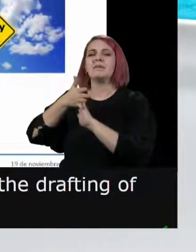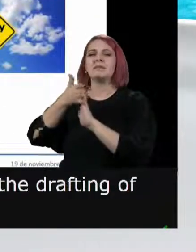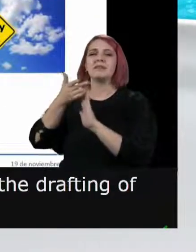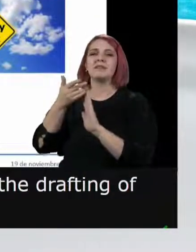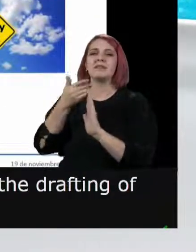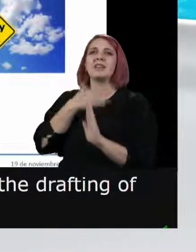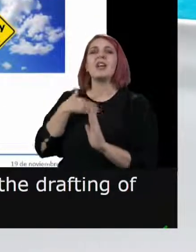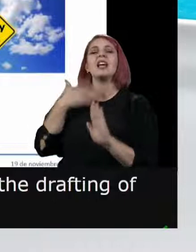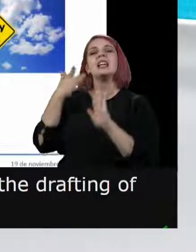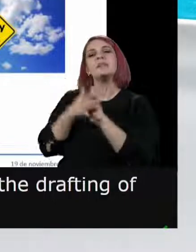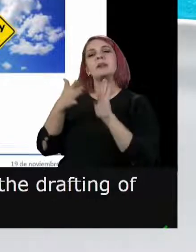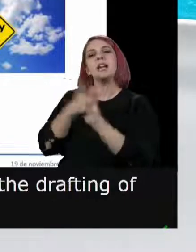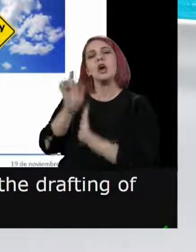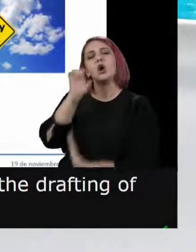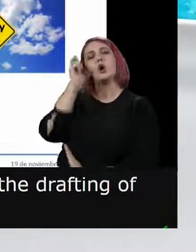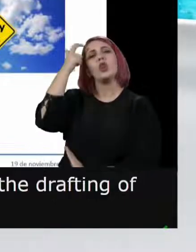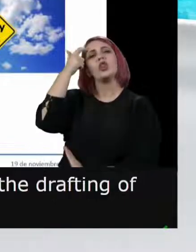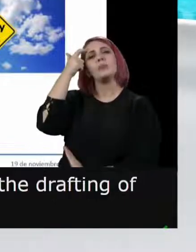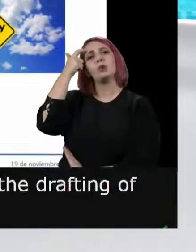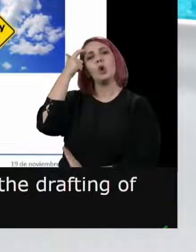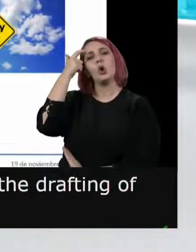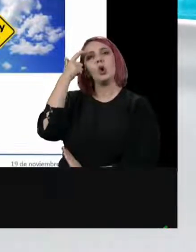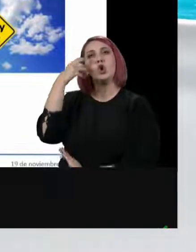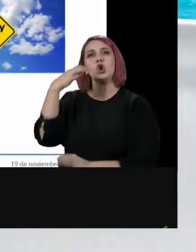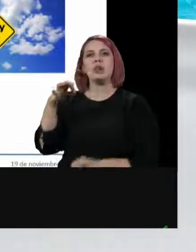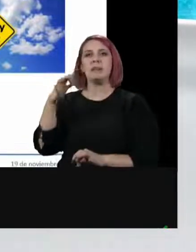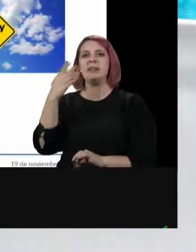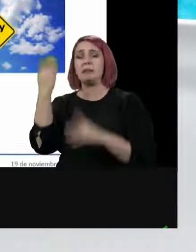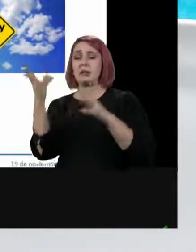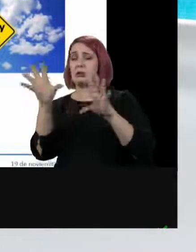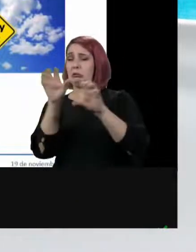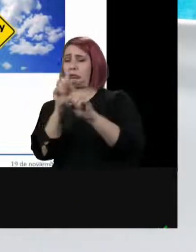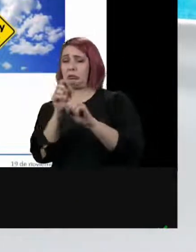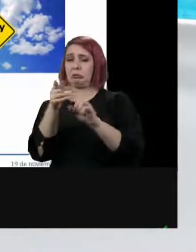I wanted to explain the concept of certification